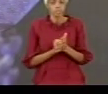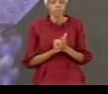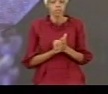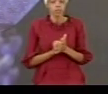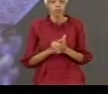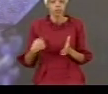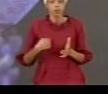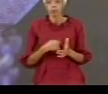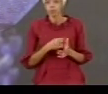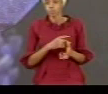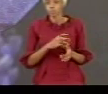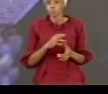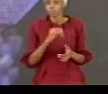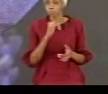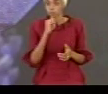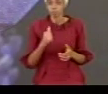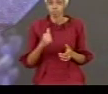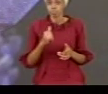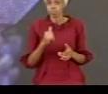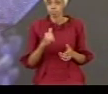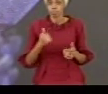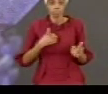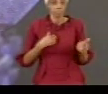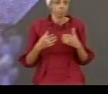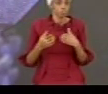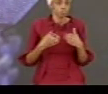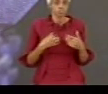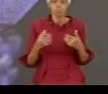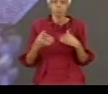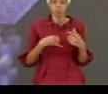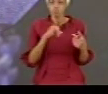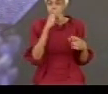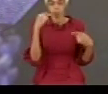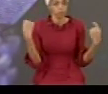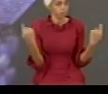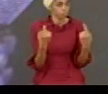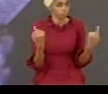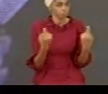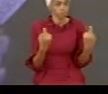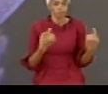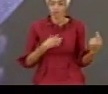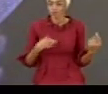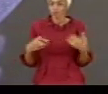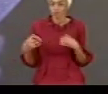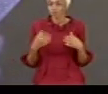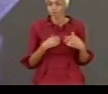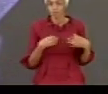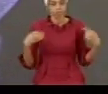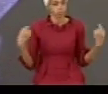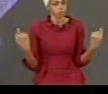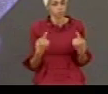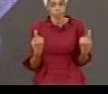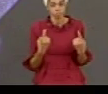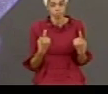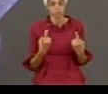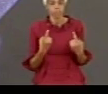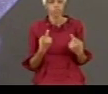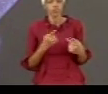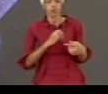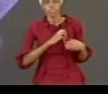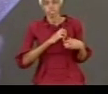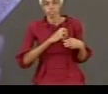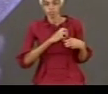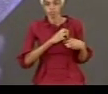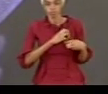God. Murmuring is sin. Complaining is sin. Grudging is sin.